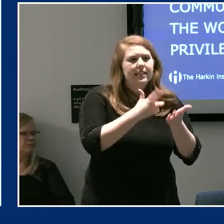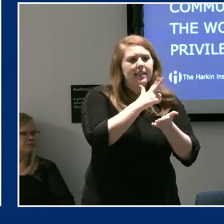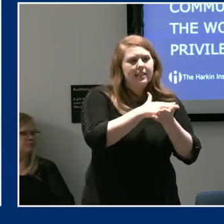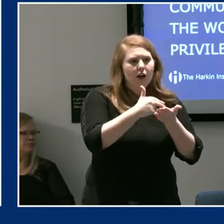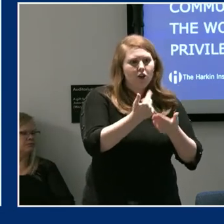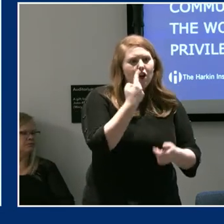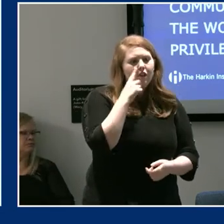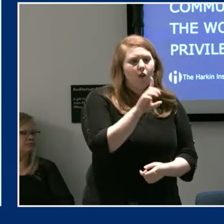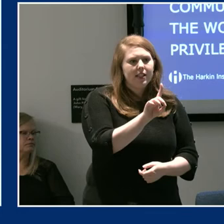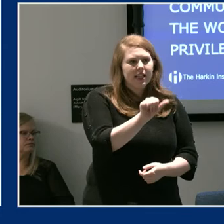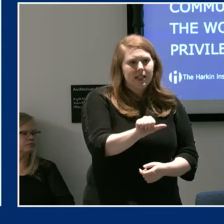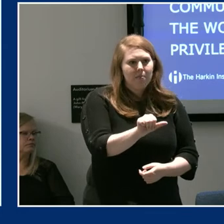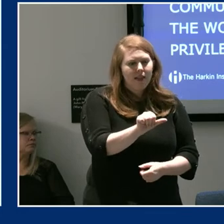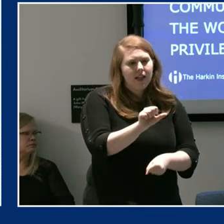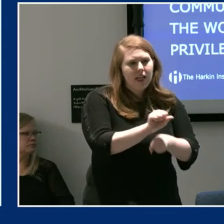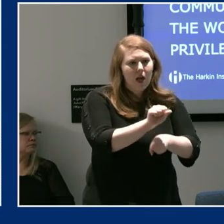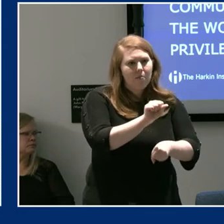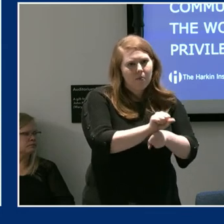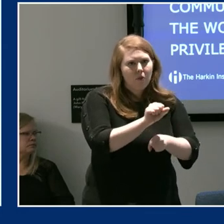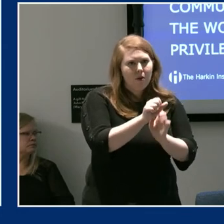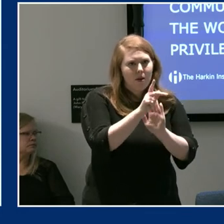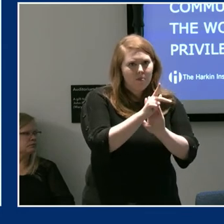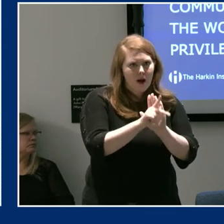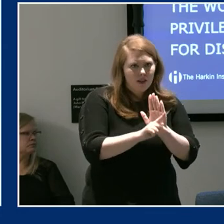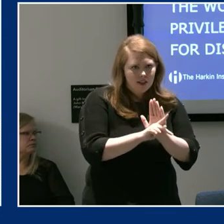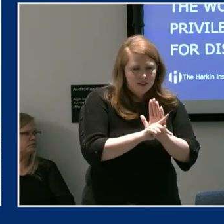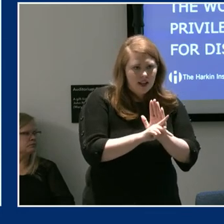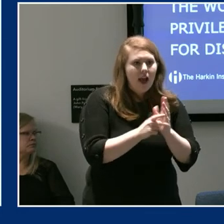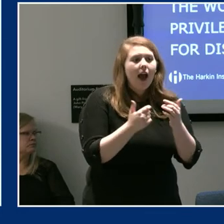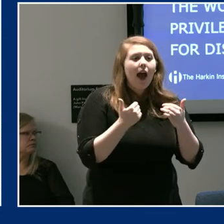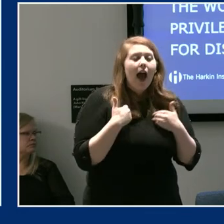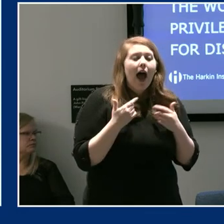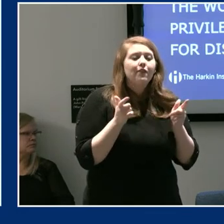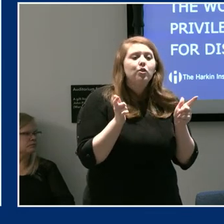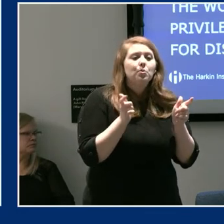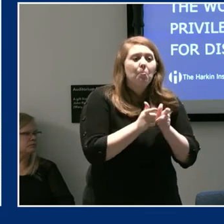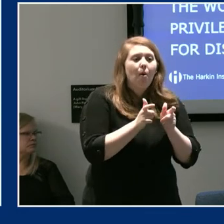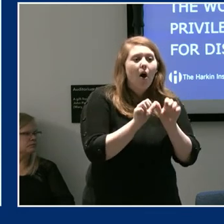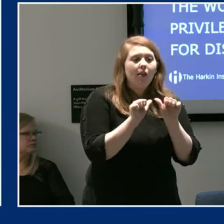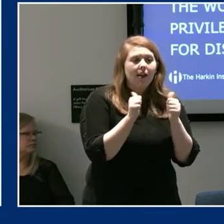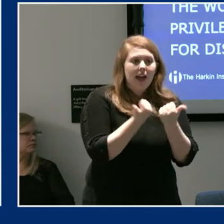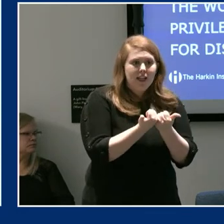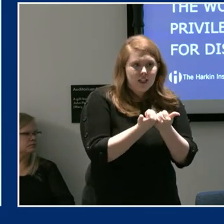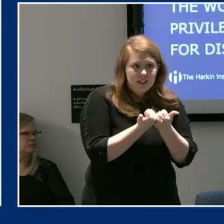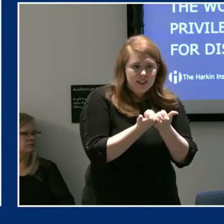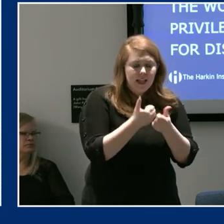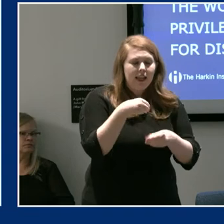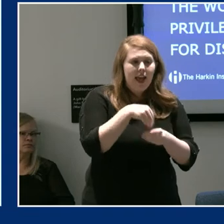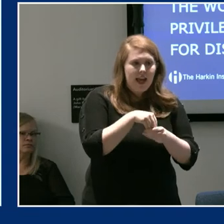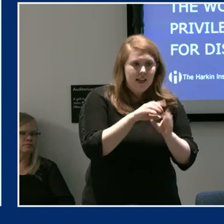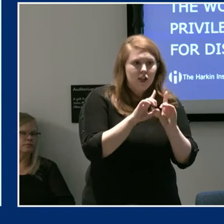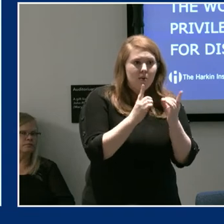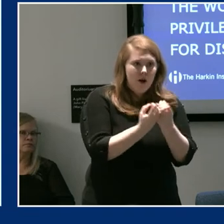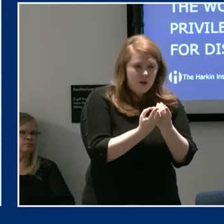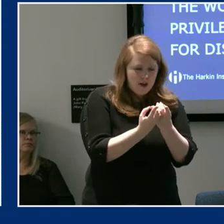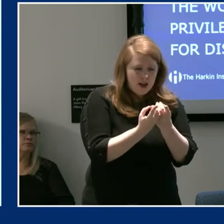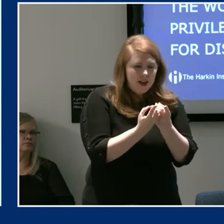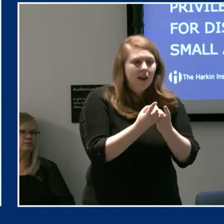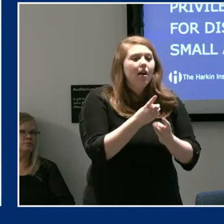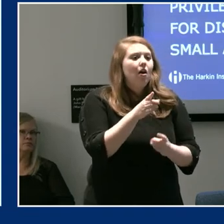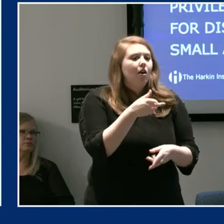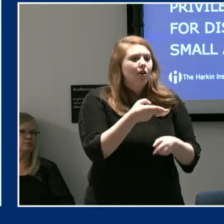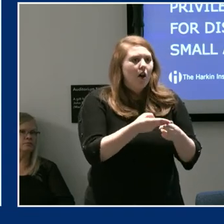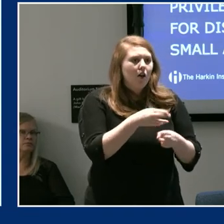Employment Policy. And we have a small agency within the Department of Labor, ODEP, as we call